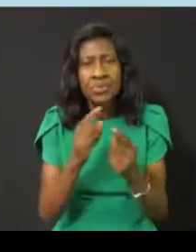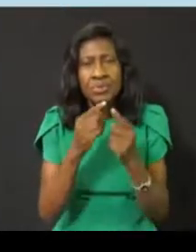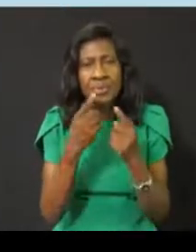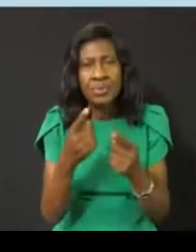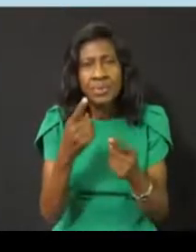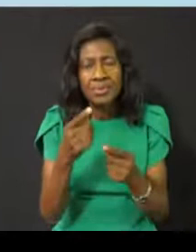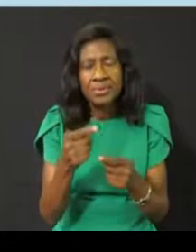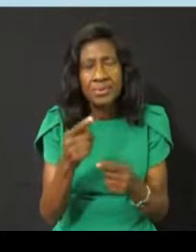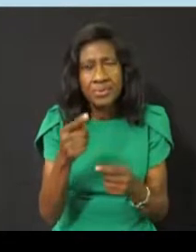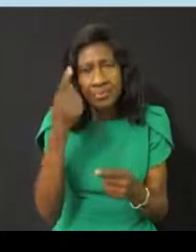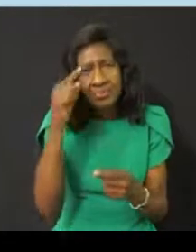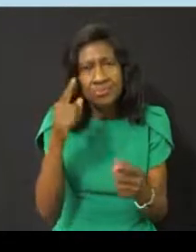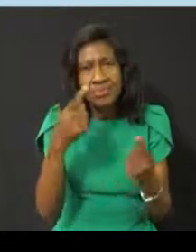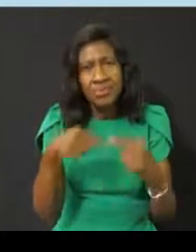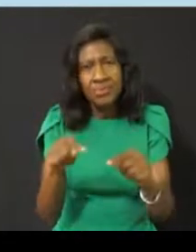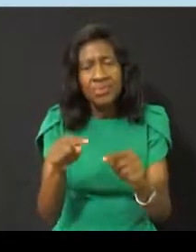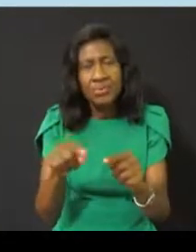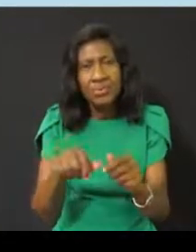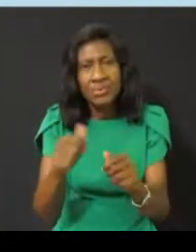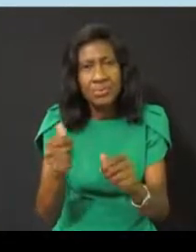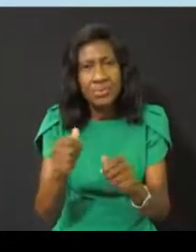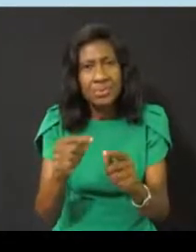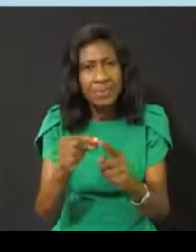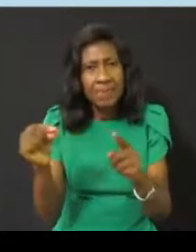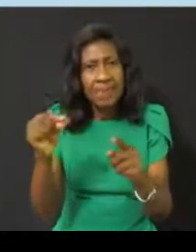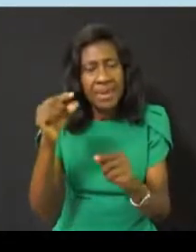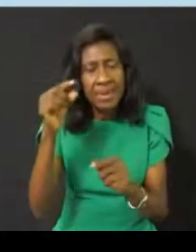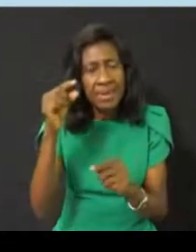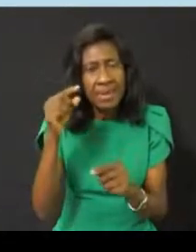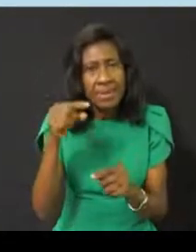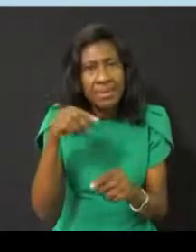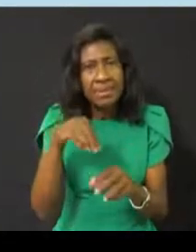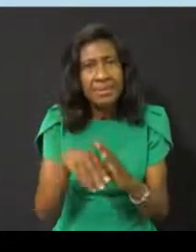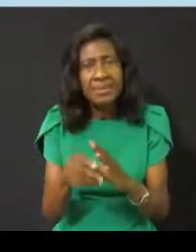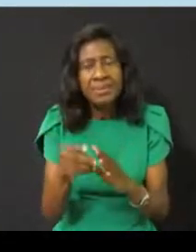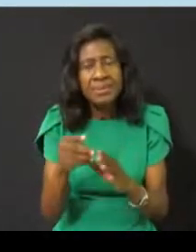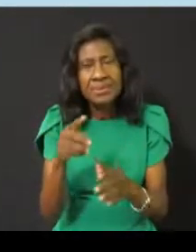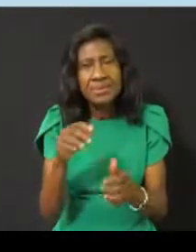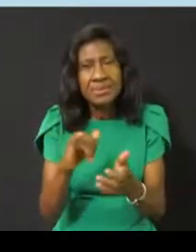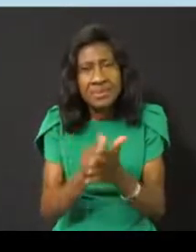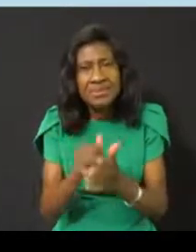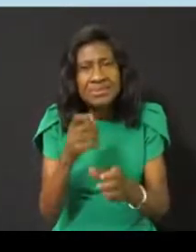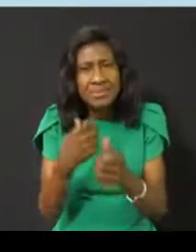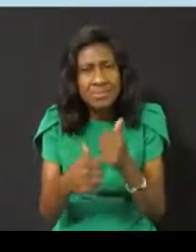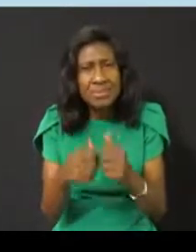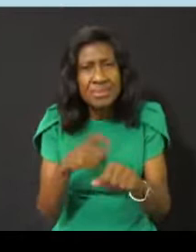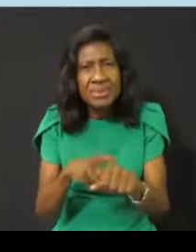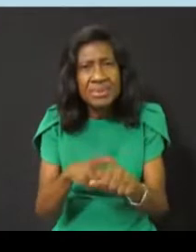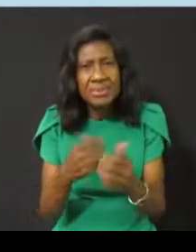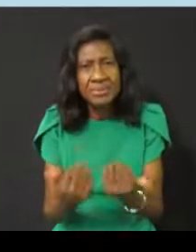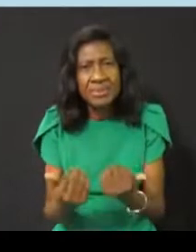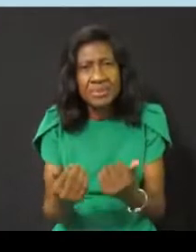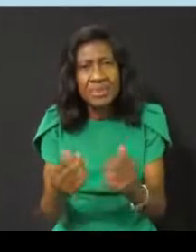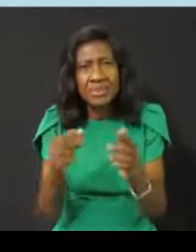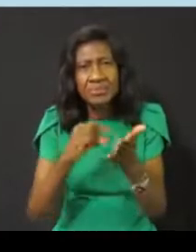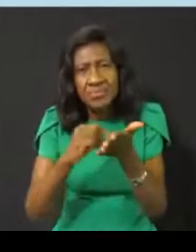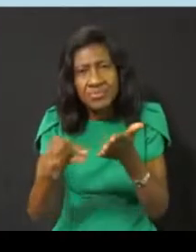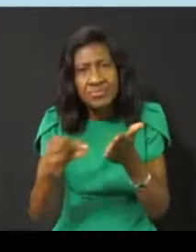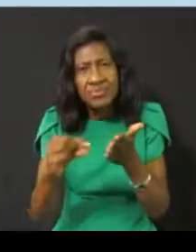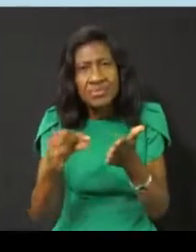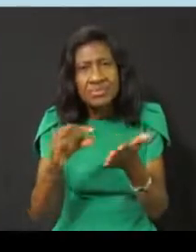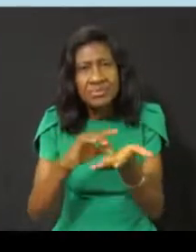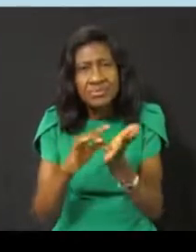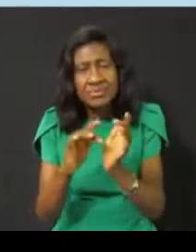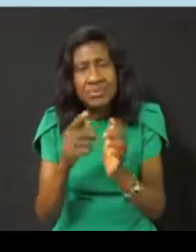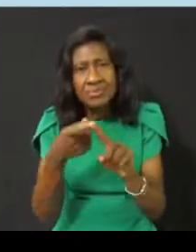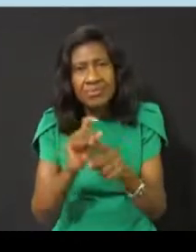than just the extra mile over these difficult and challenging days. And now a verse of scripture from the book